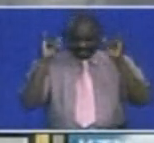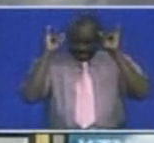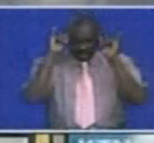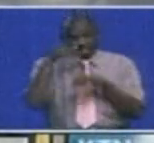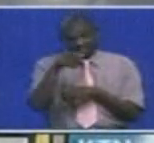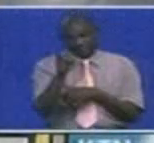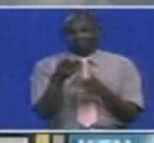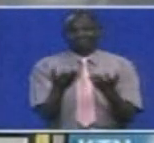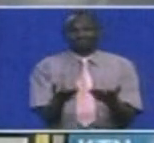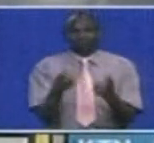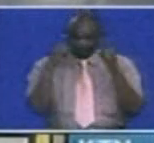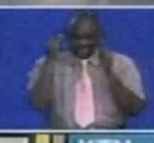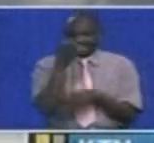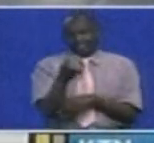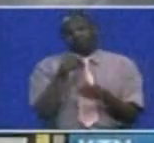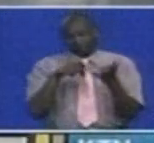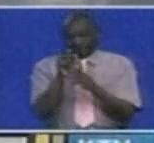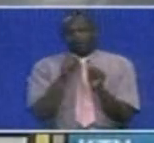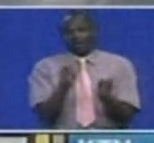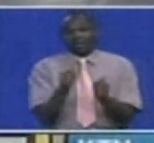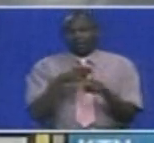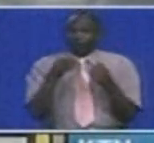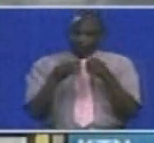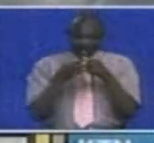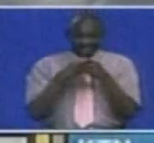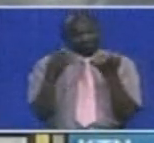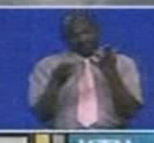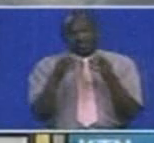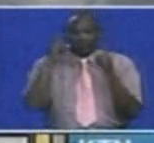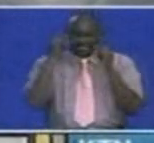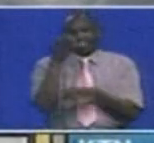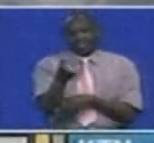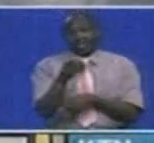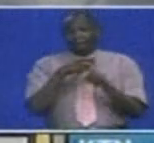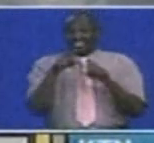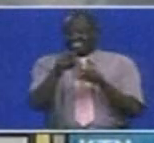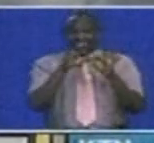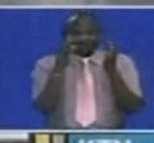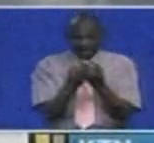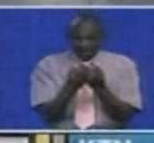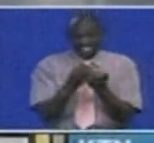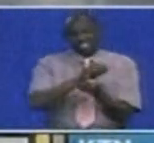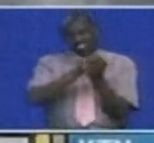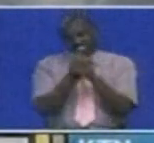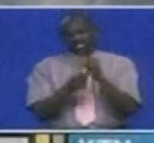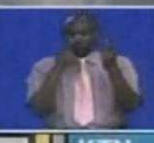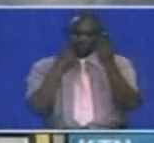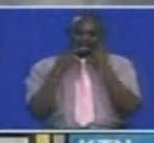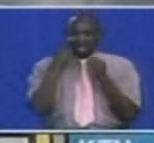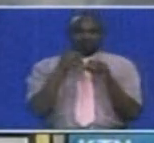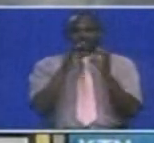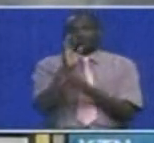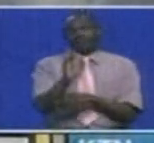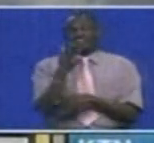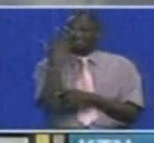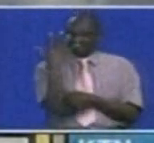wedding tentatively slated for August this year. Now the Mwasia family has been left mourning the deaths of